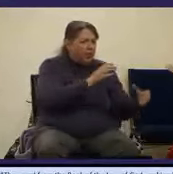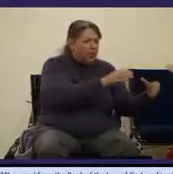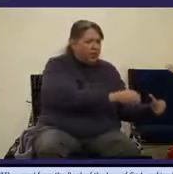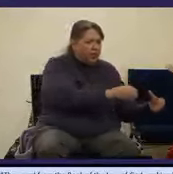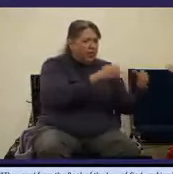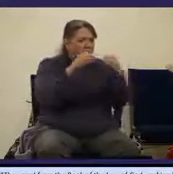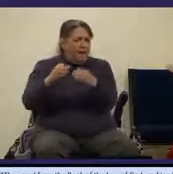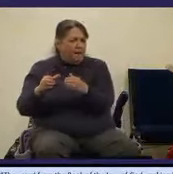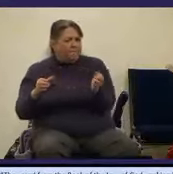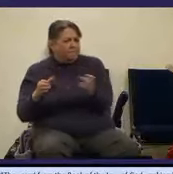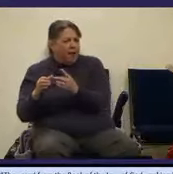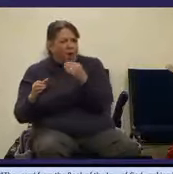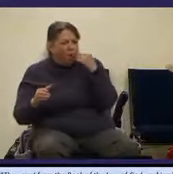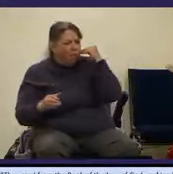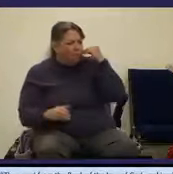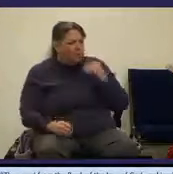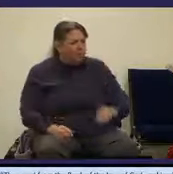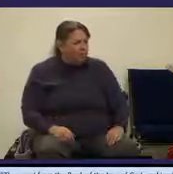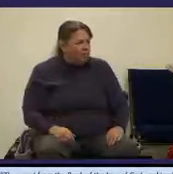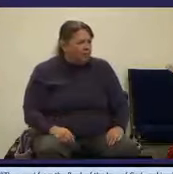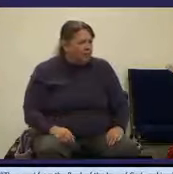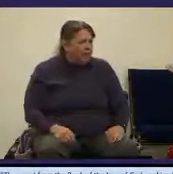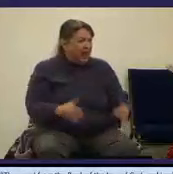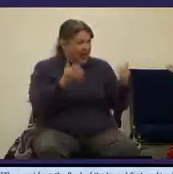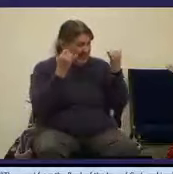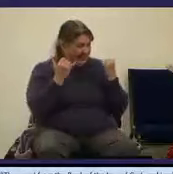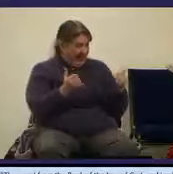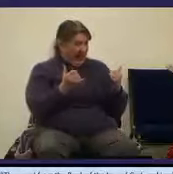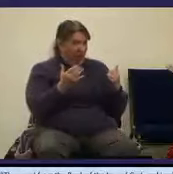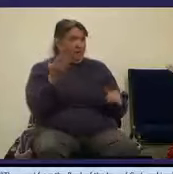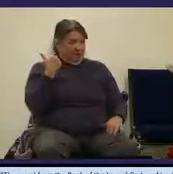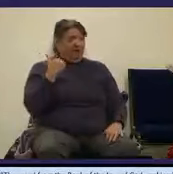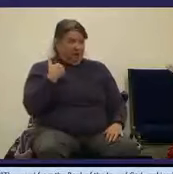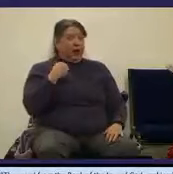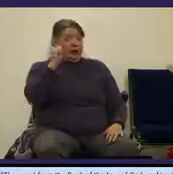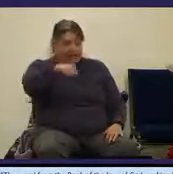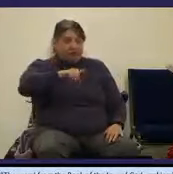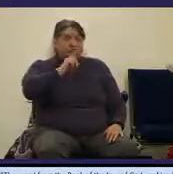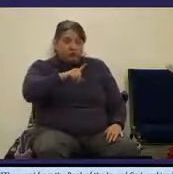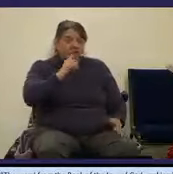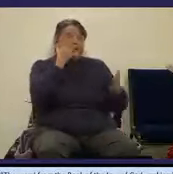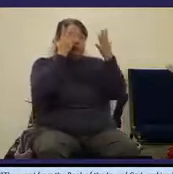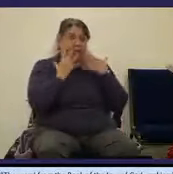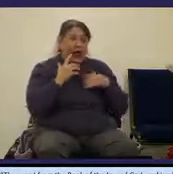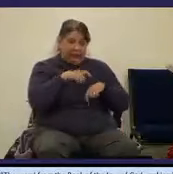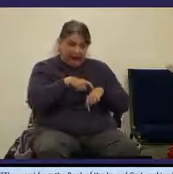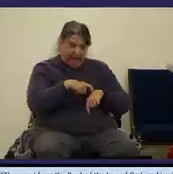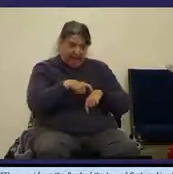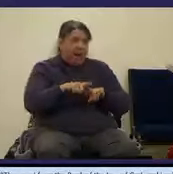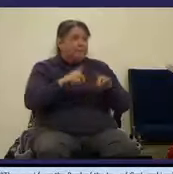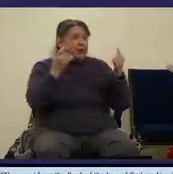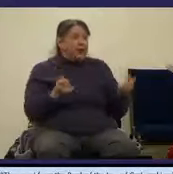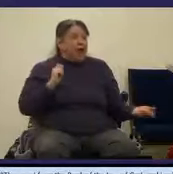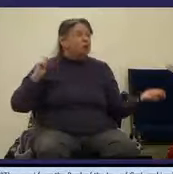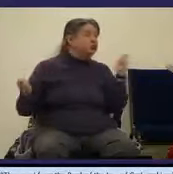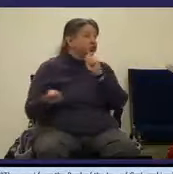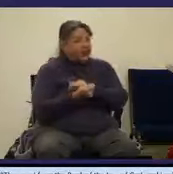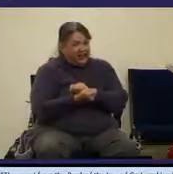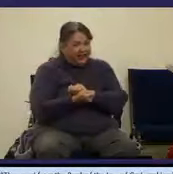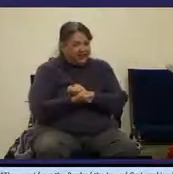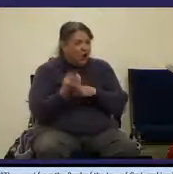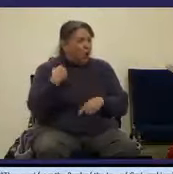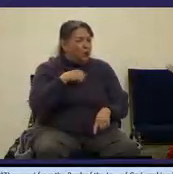wanted them to realize that this is not a time to weep. This is a time to recognize who God is and to recognize